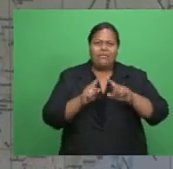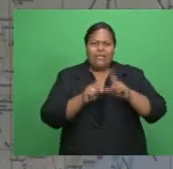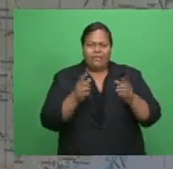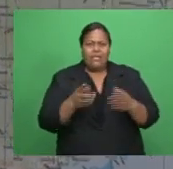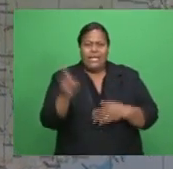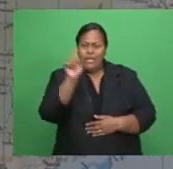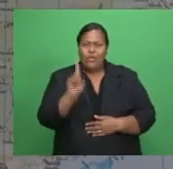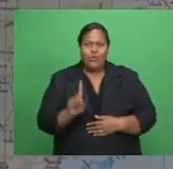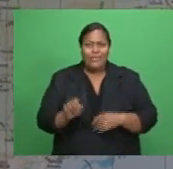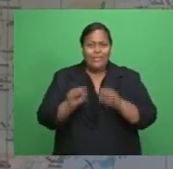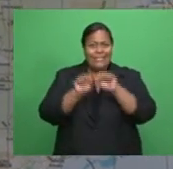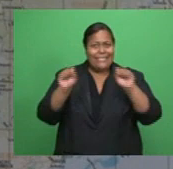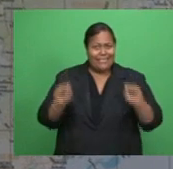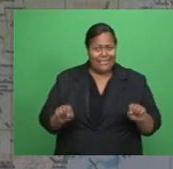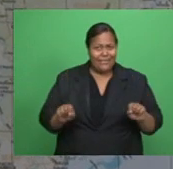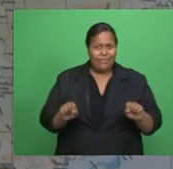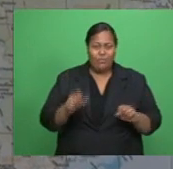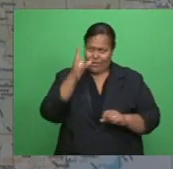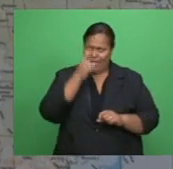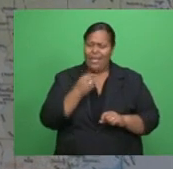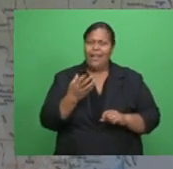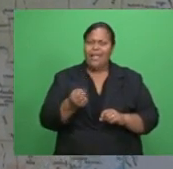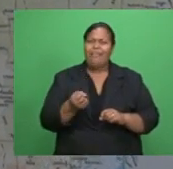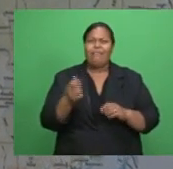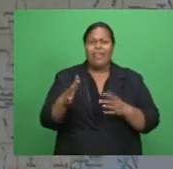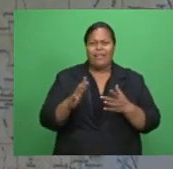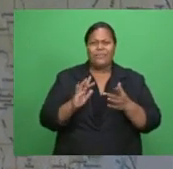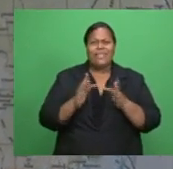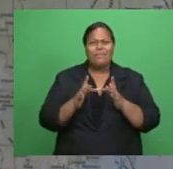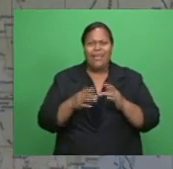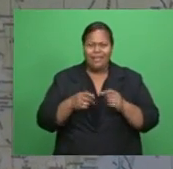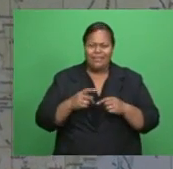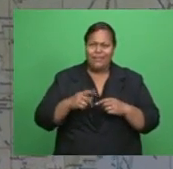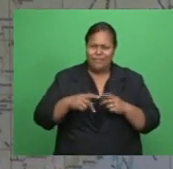place so you can have the audit trail of,